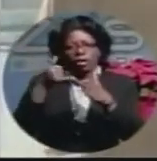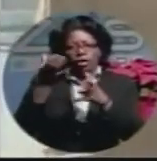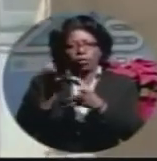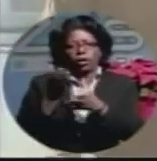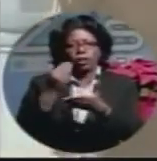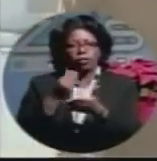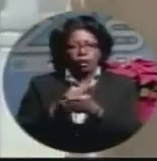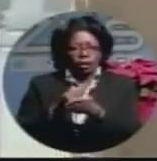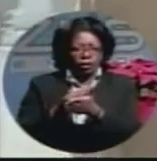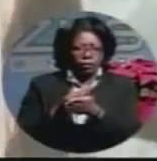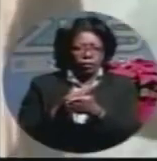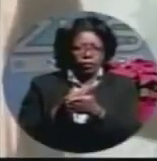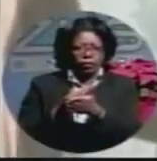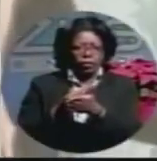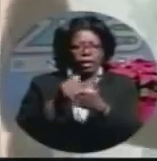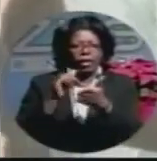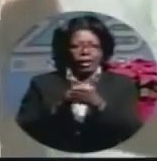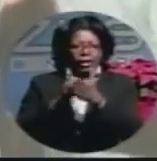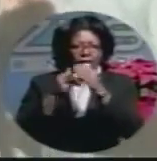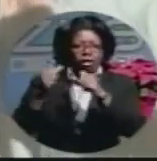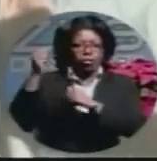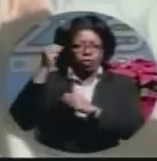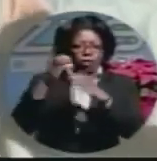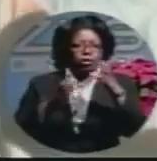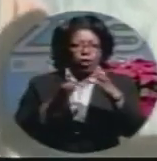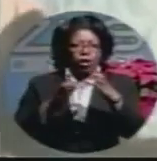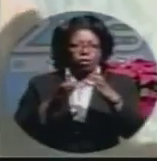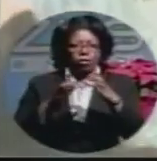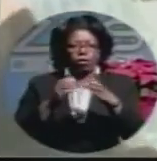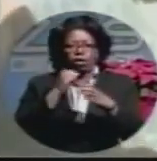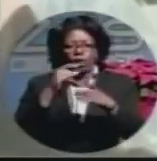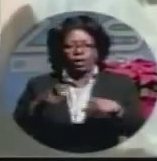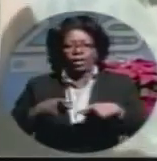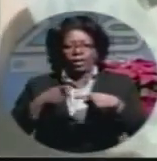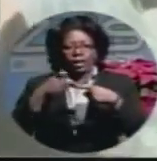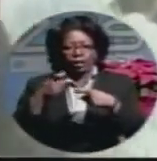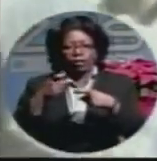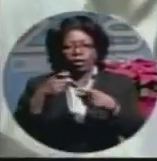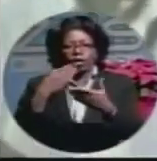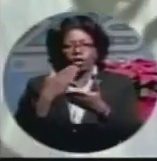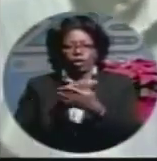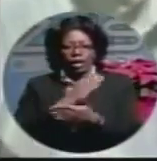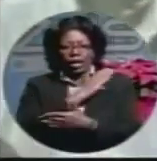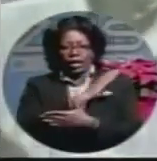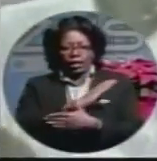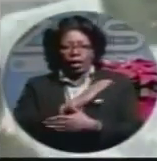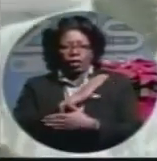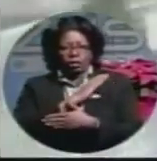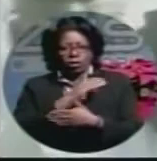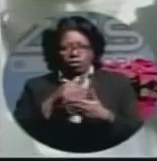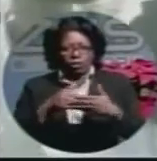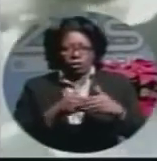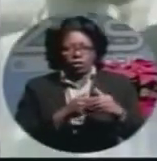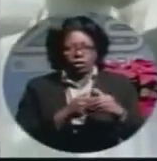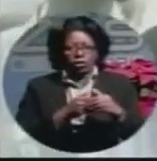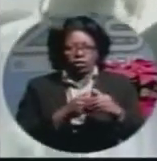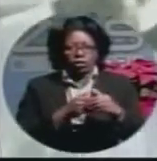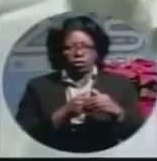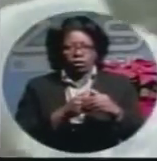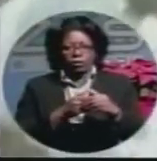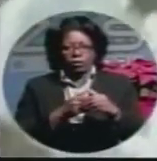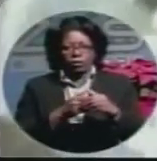court also noted that the Supreme Court judge failed to give a good character direction with regard to Brabal and therefore fell into